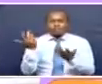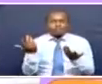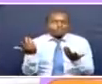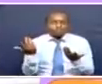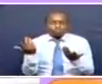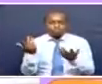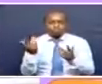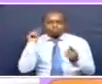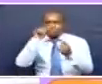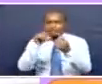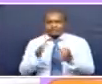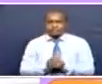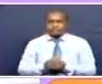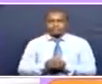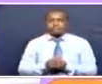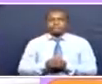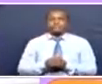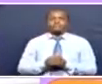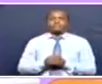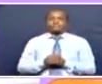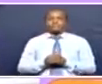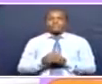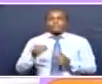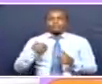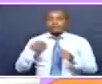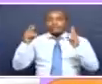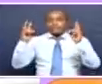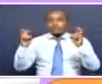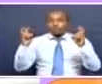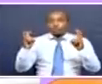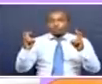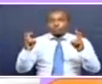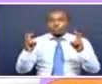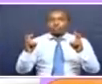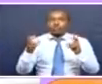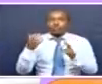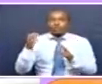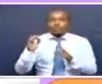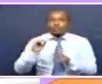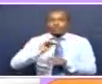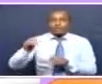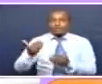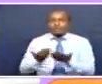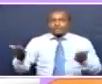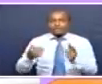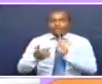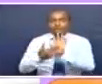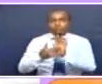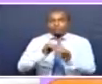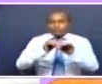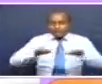me. Those are there. Of course, we have the issue of the county assets like the land, where we